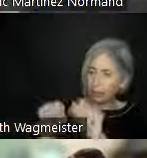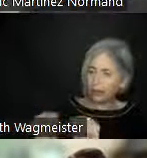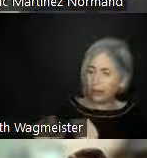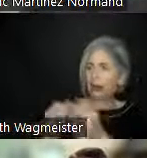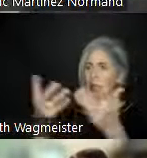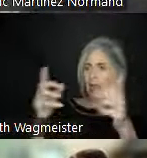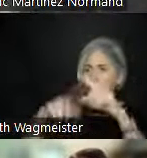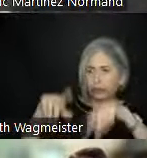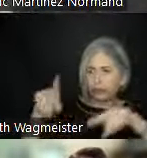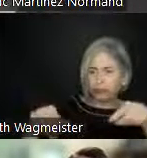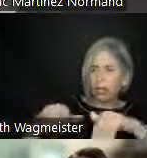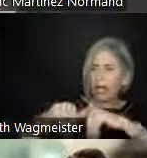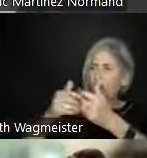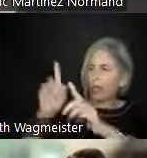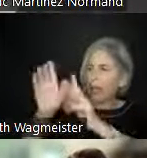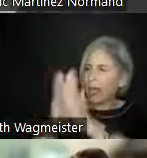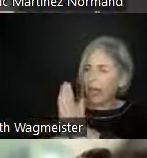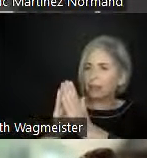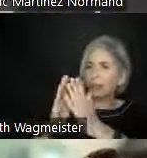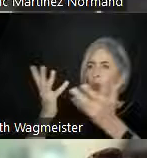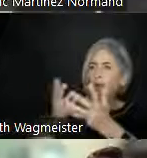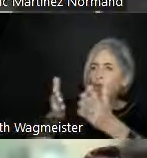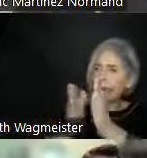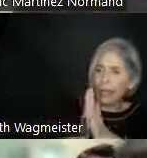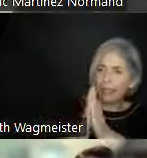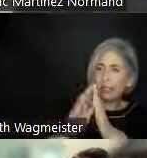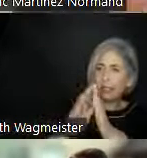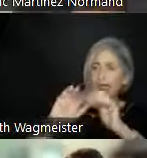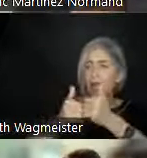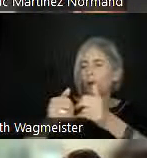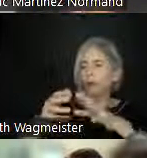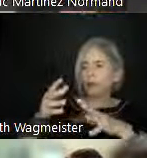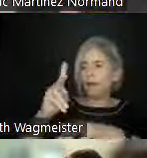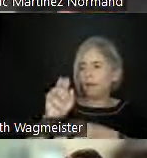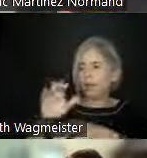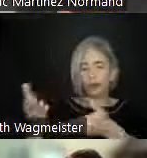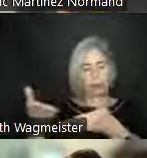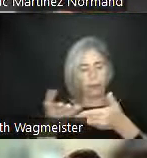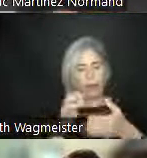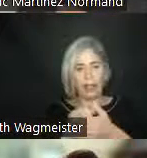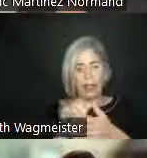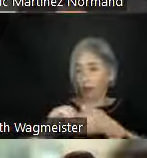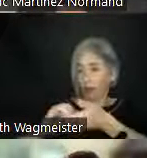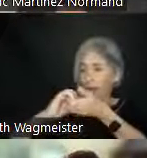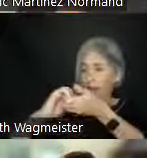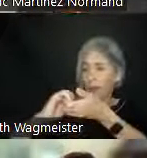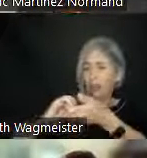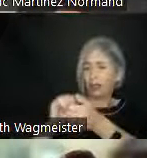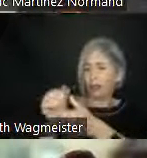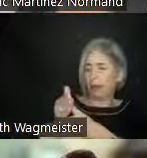variability in how they asked and what they asked for and how product vendors provided that. So in collaboration